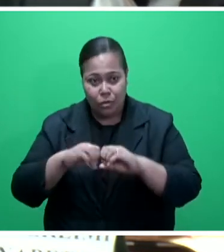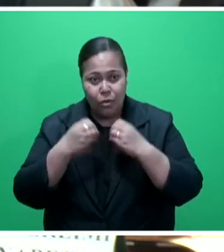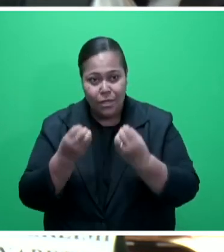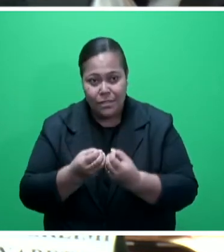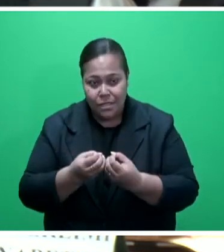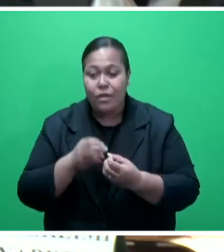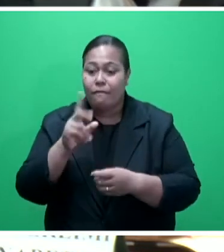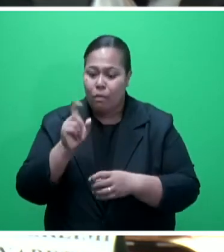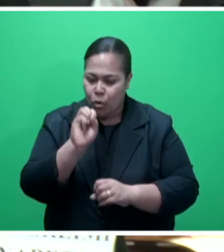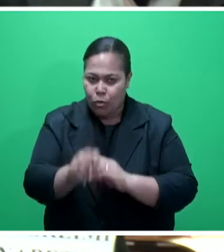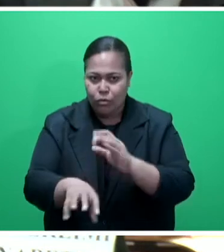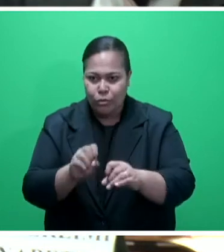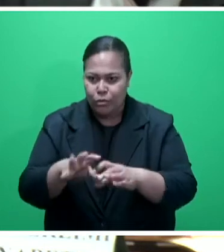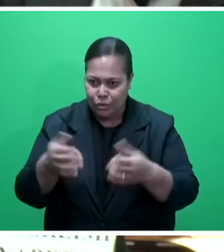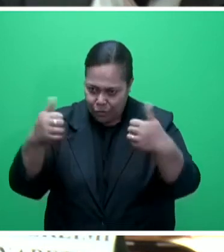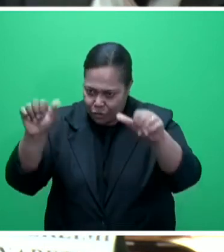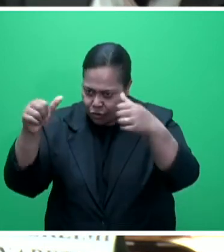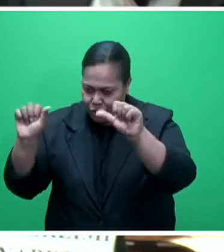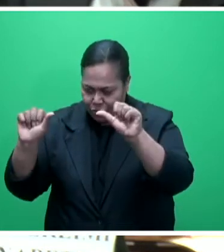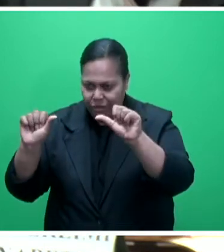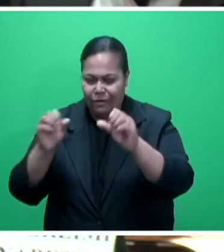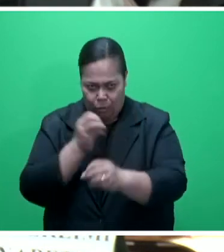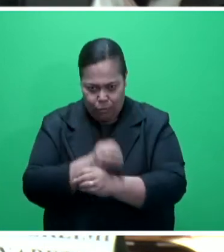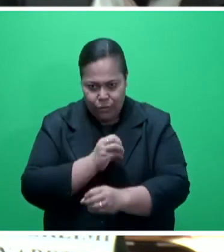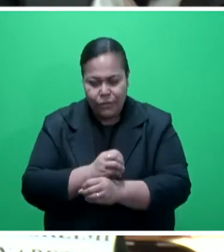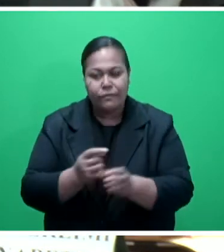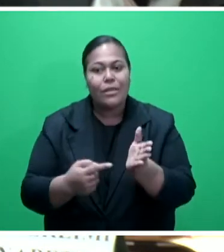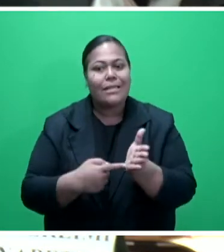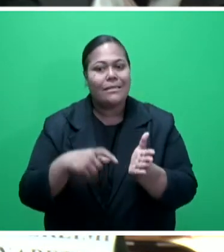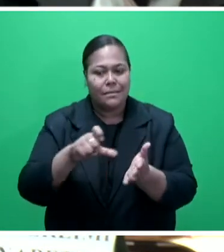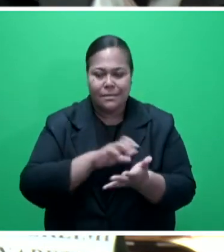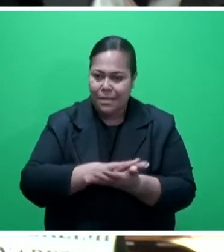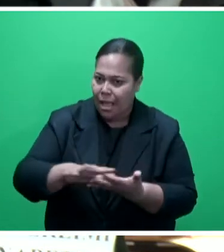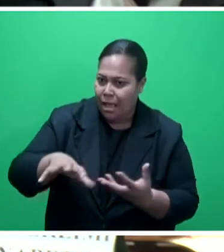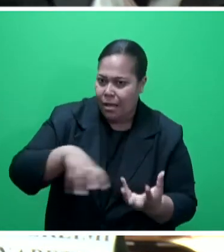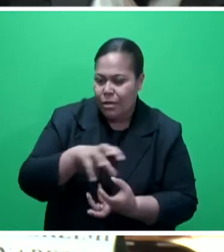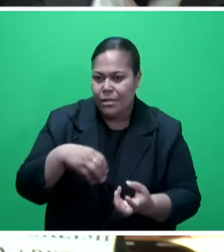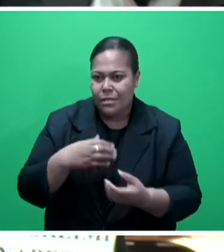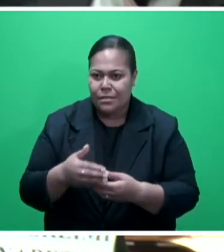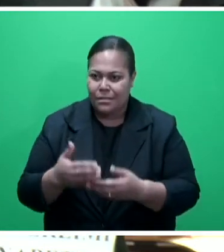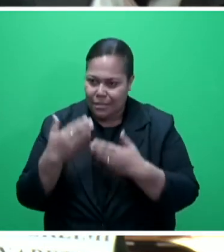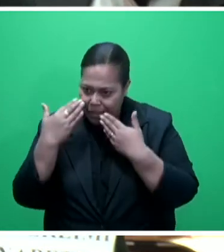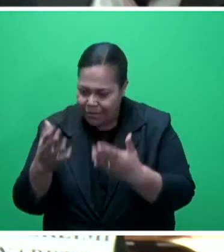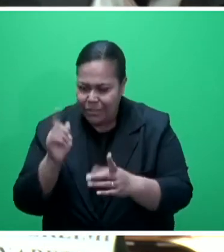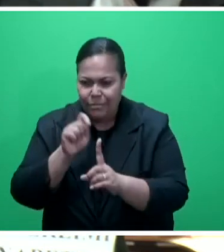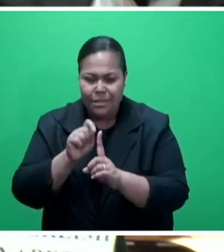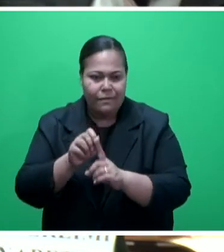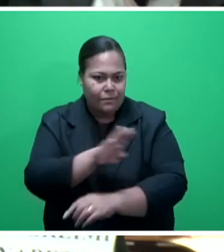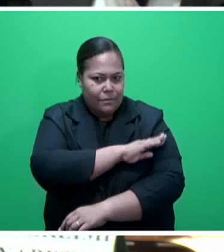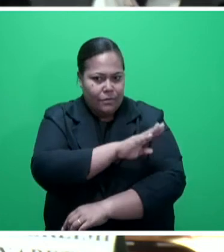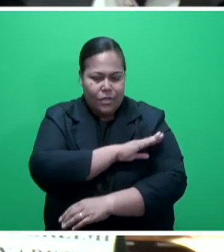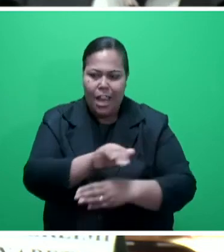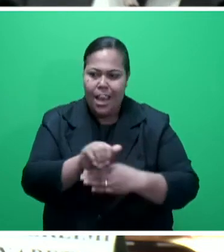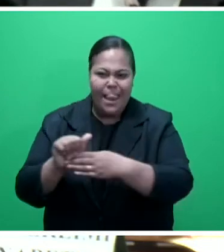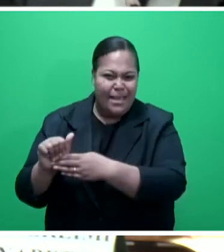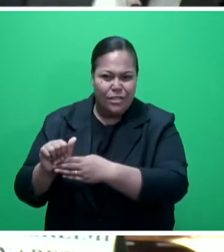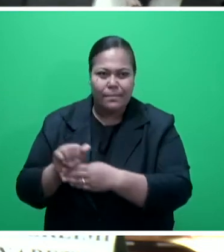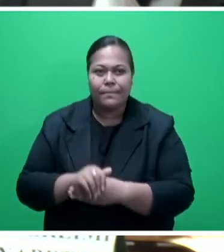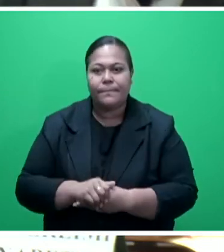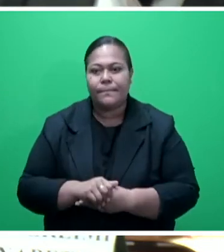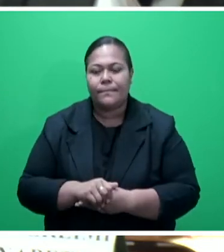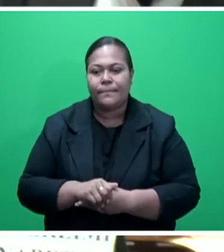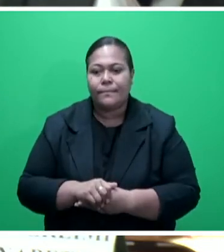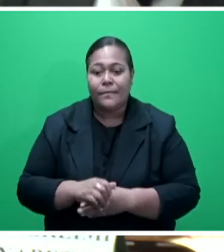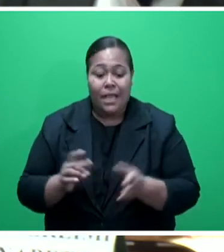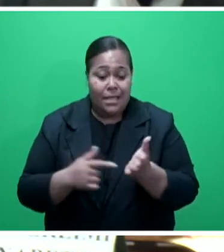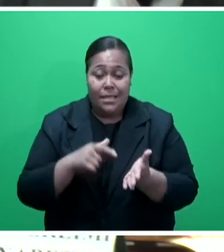for contributing to the successful operation of TC Herald, and particularly to the Honorable Prime Minister for his able leadership. TC Herald response